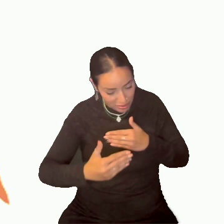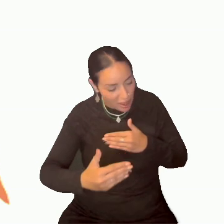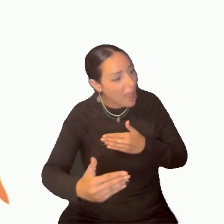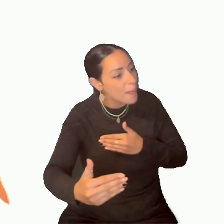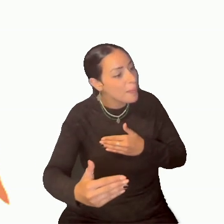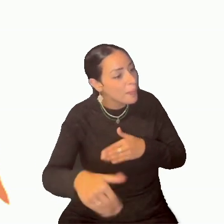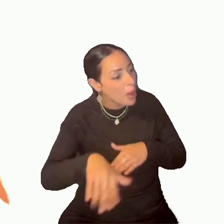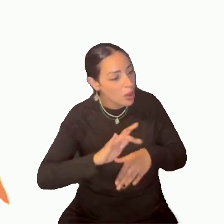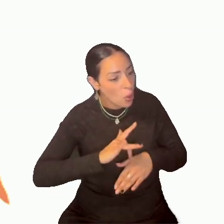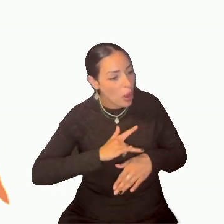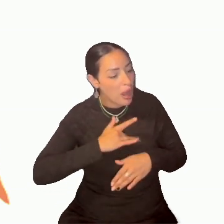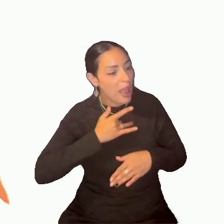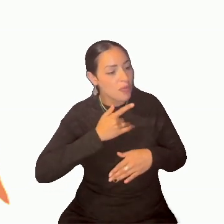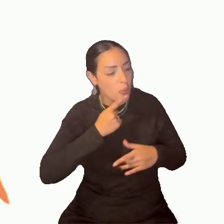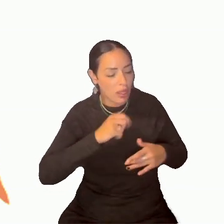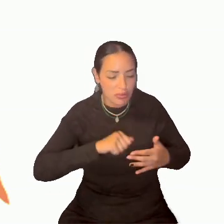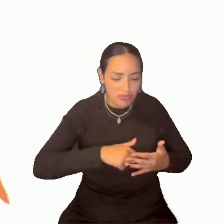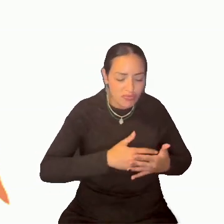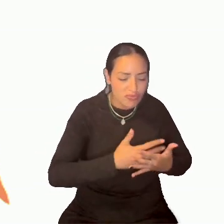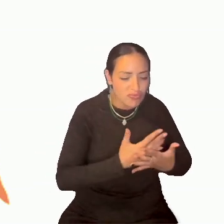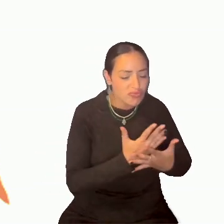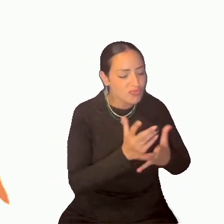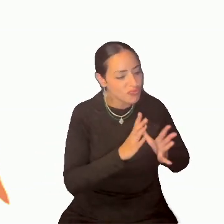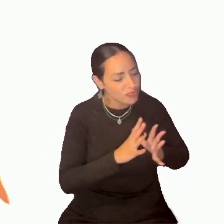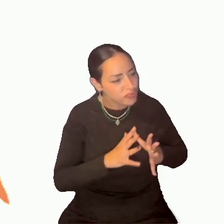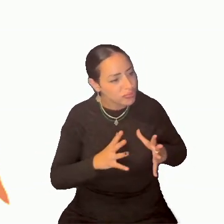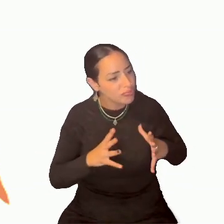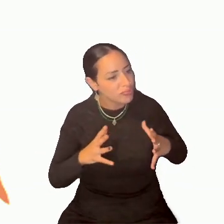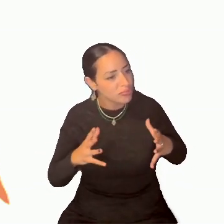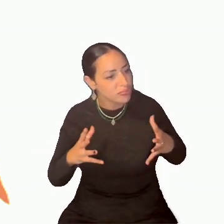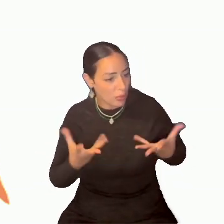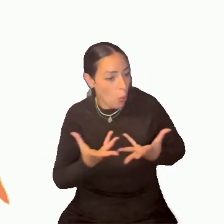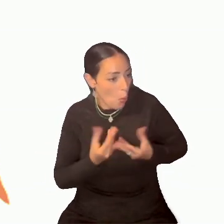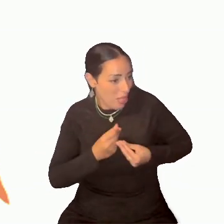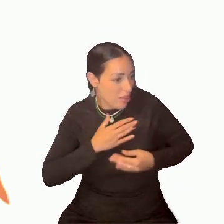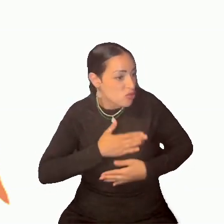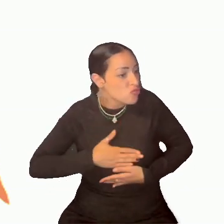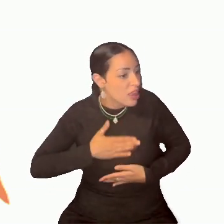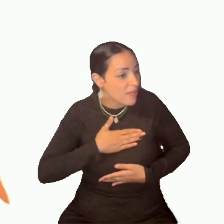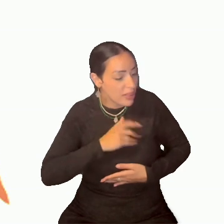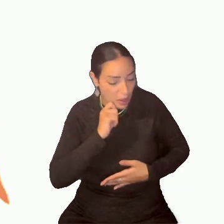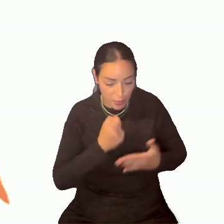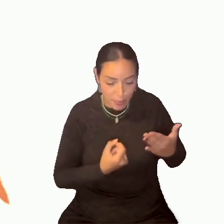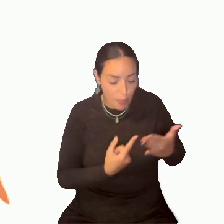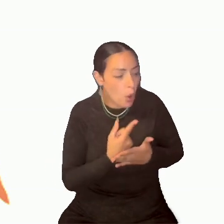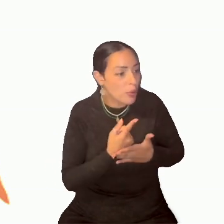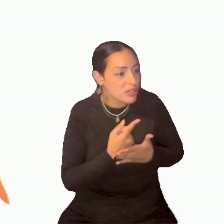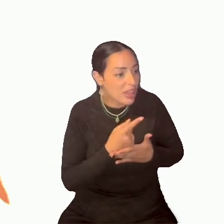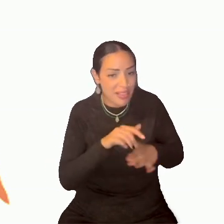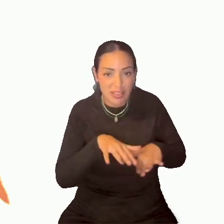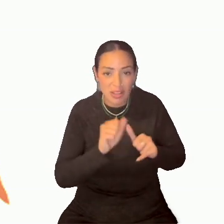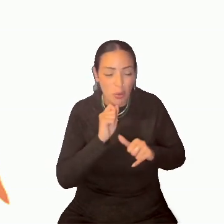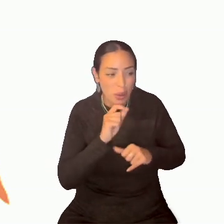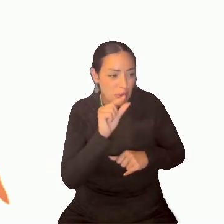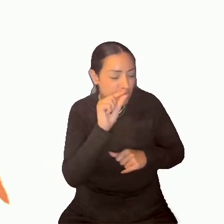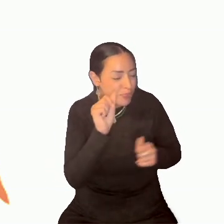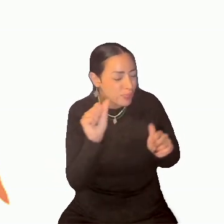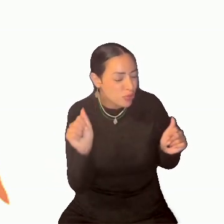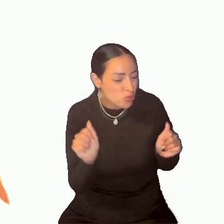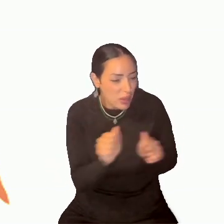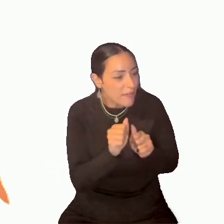again. It will continue on, and there will be moments, fleeting at first, of hope, optimism and